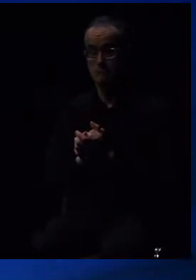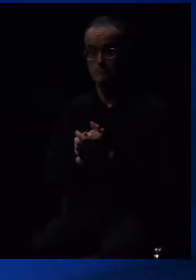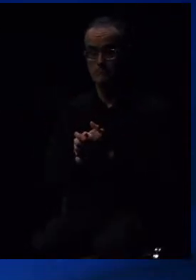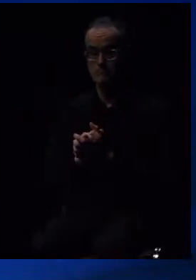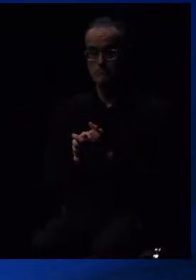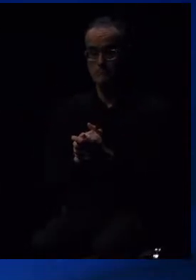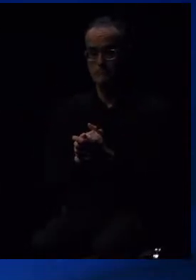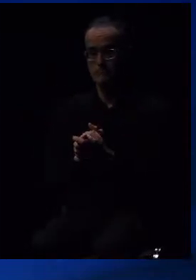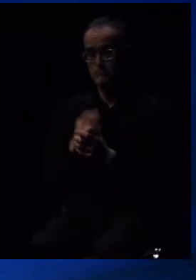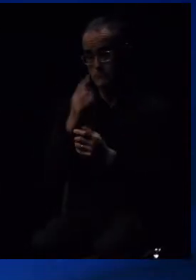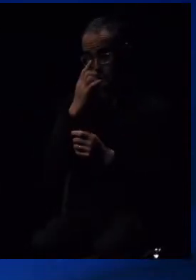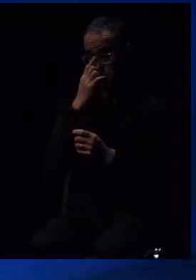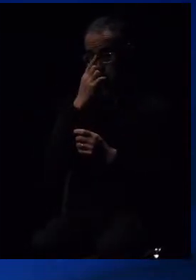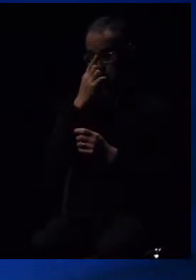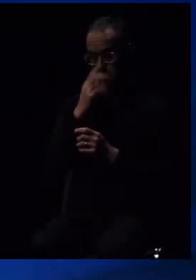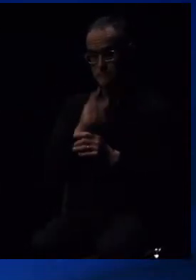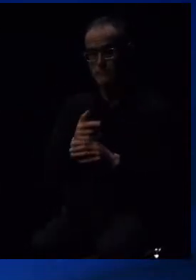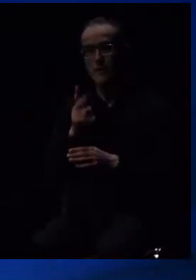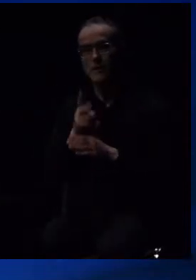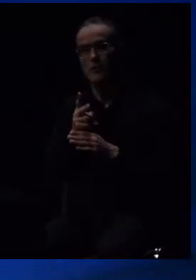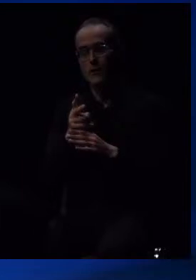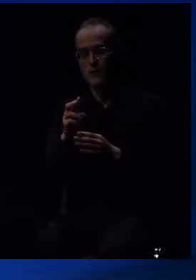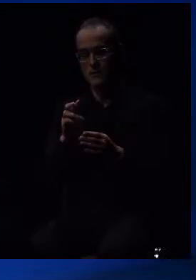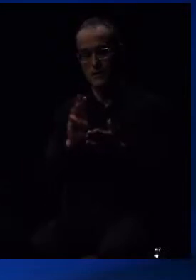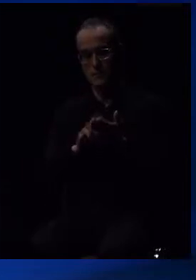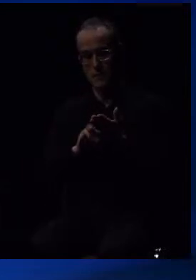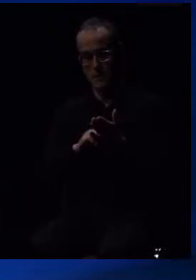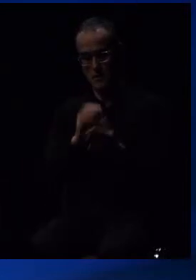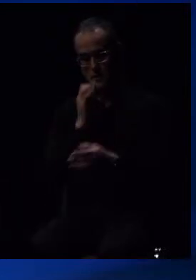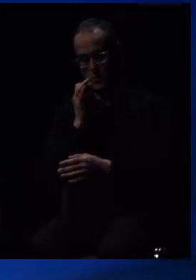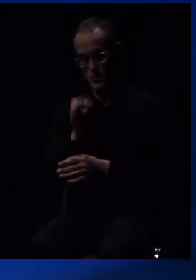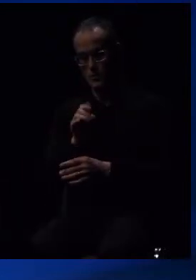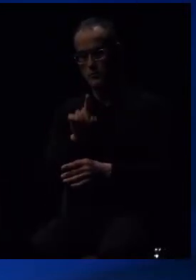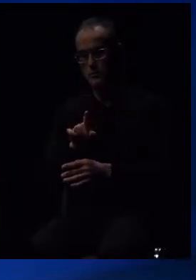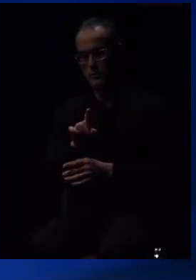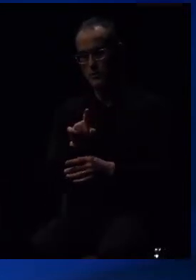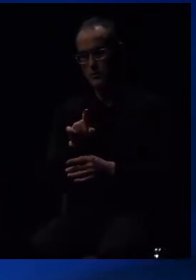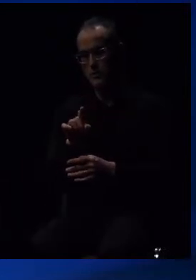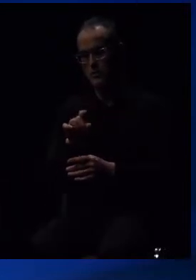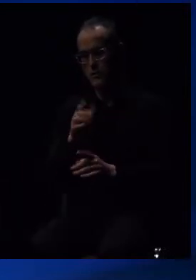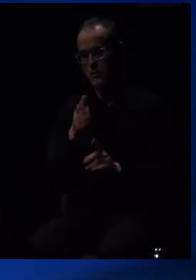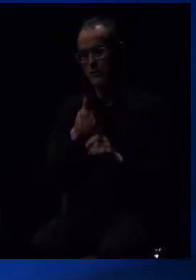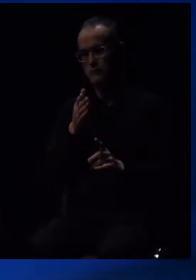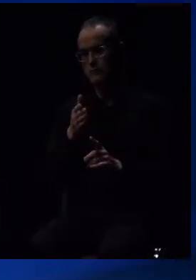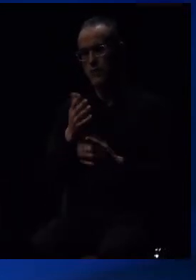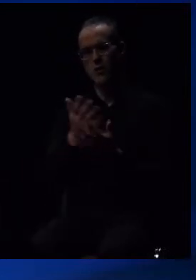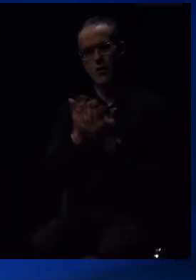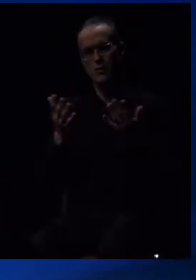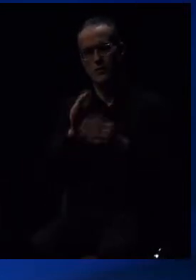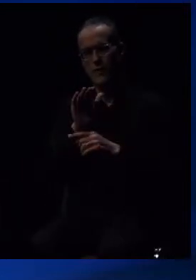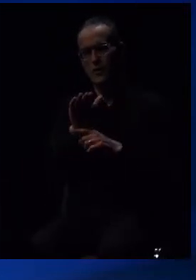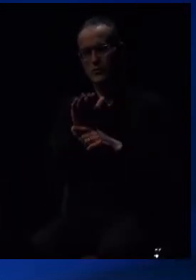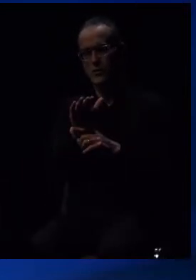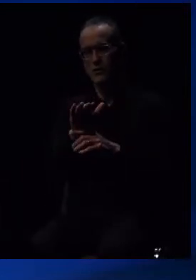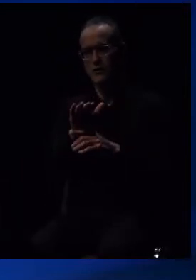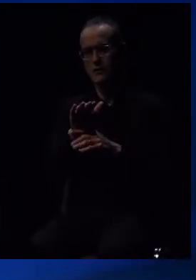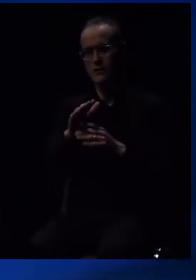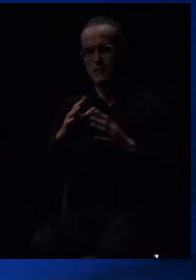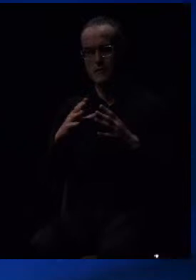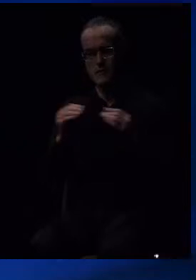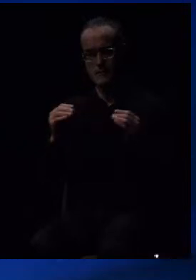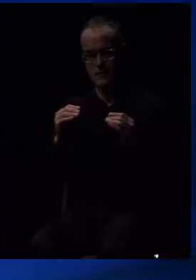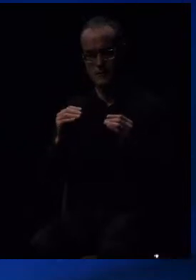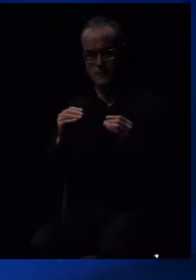Okay. And again, for you, Mikhail, I noticed there is lots of outside scenes, but also one of